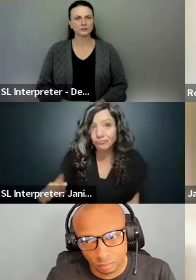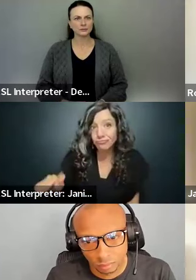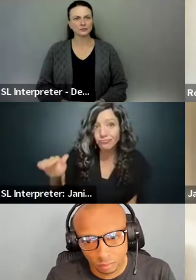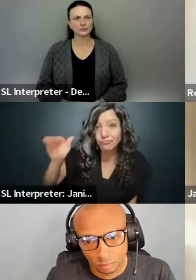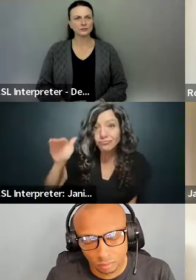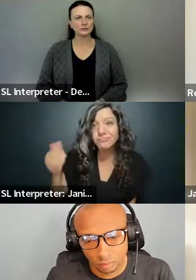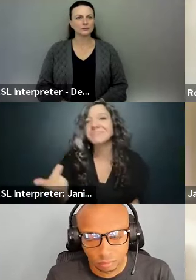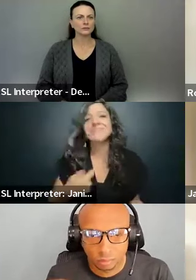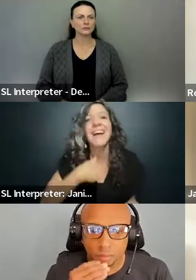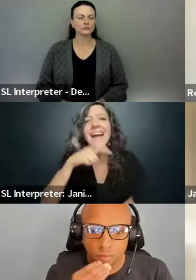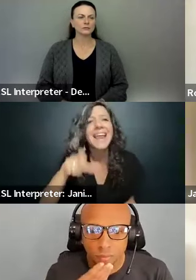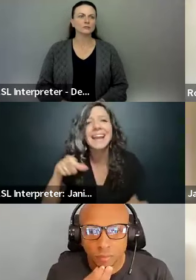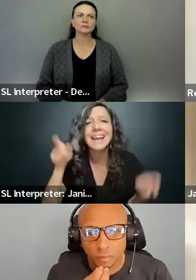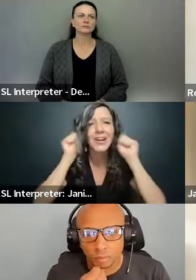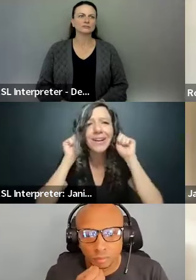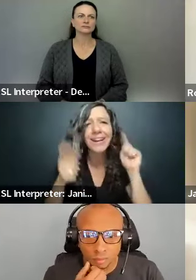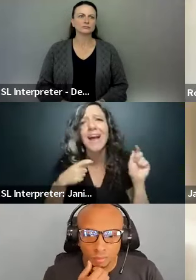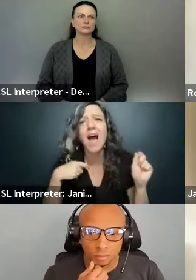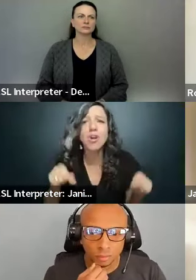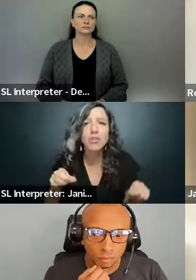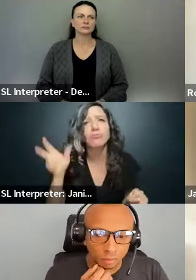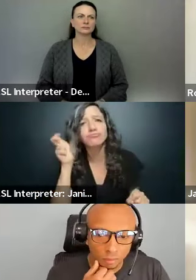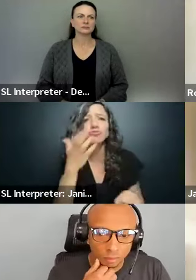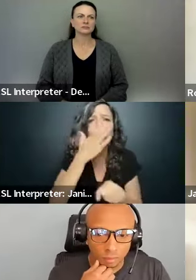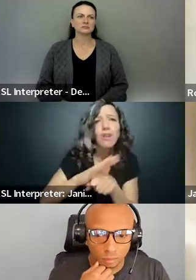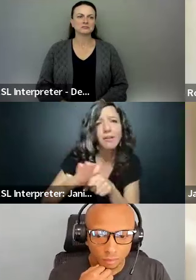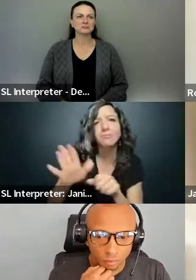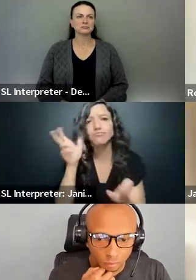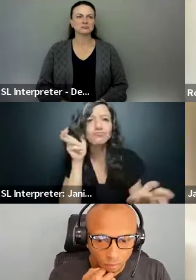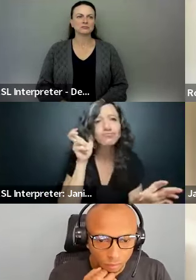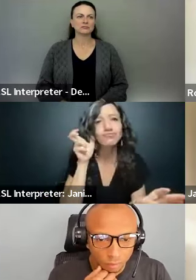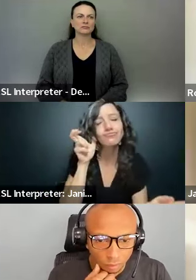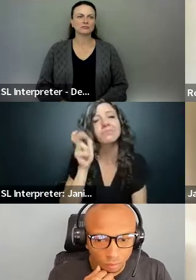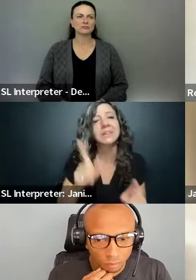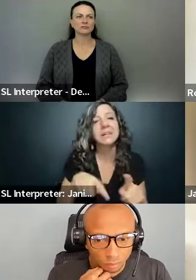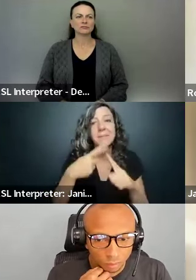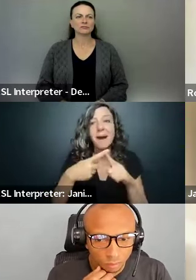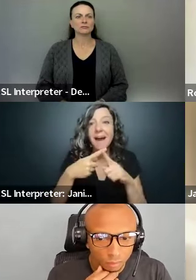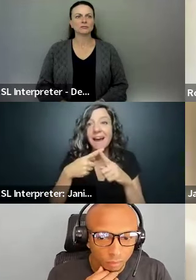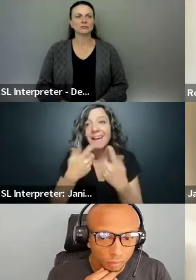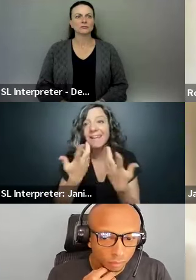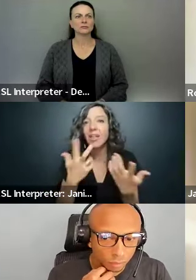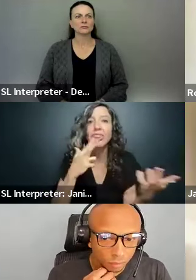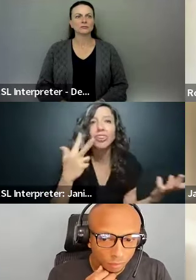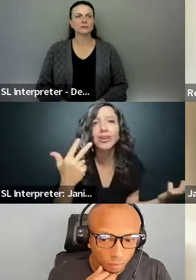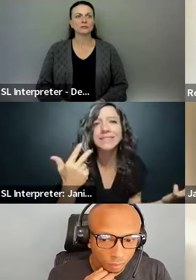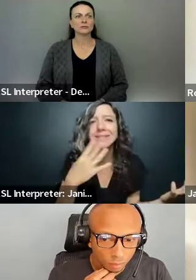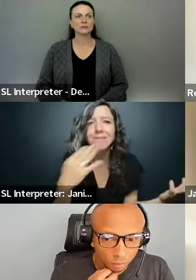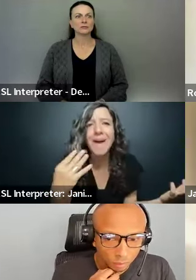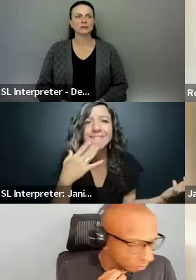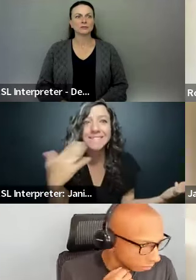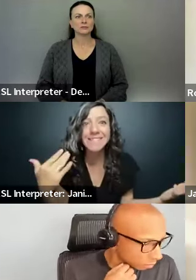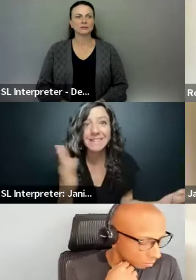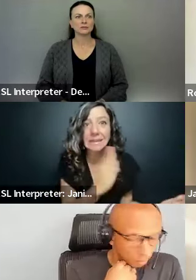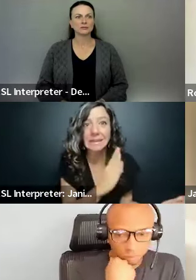I didn't need to wear my hearing aids. My hearing was a bit better. But when I got to middle school, my hearing had deteriorated.